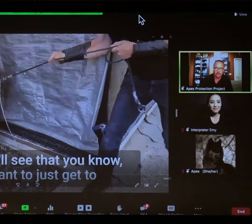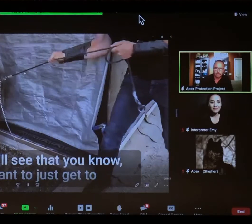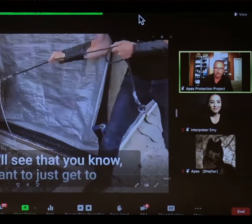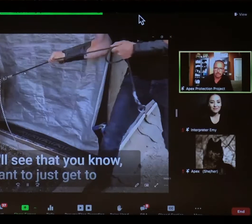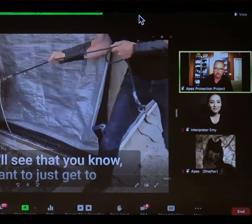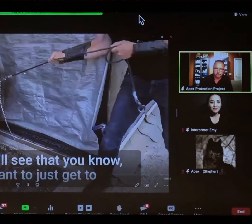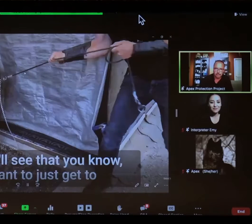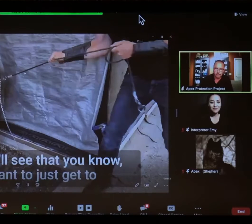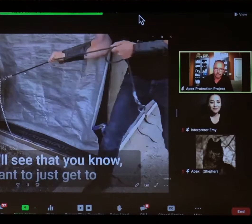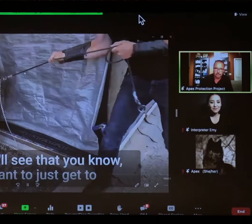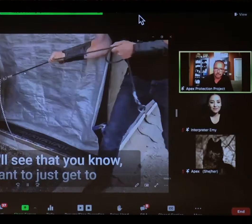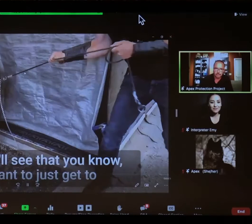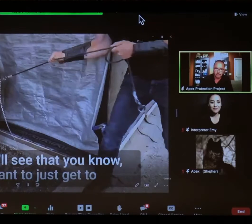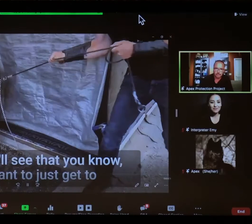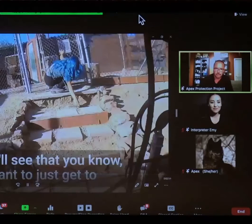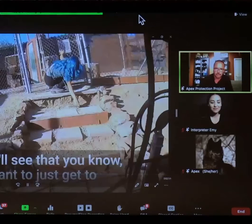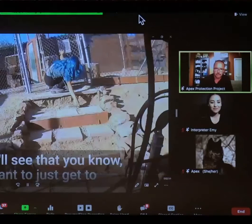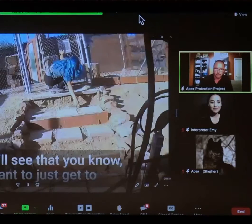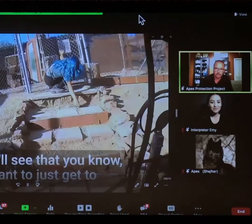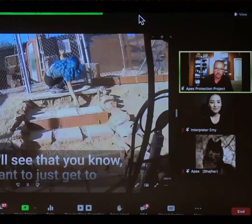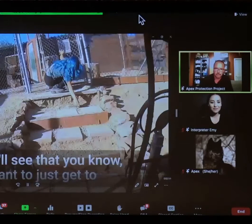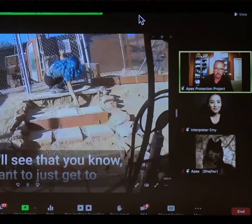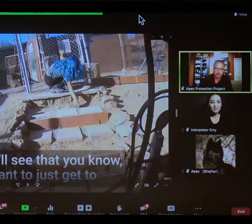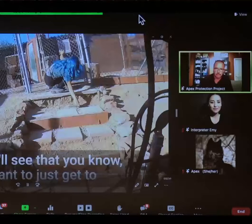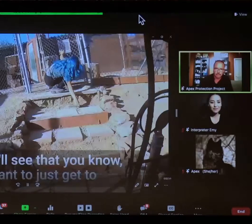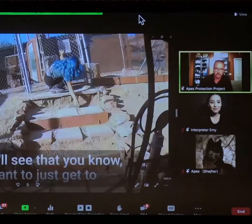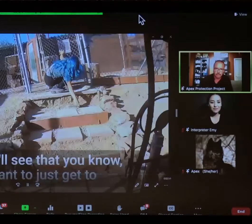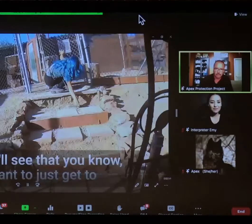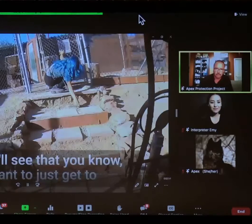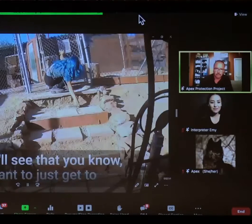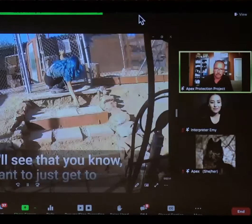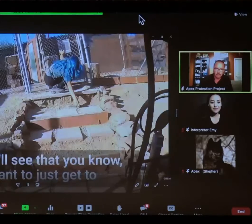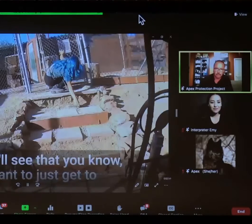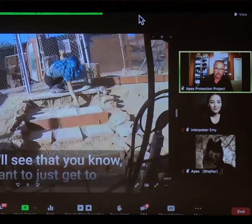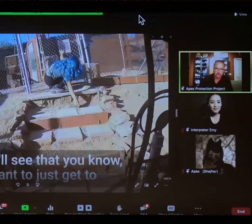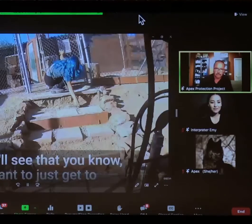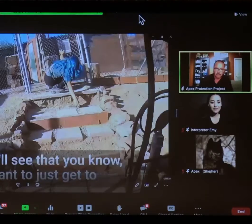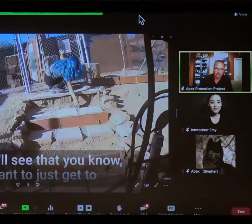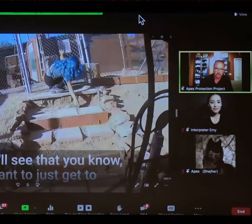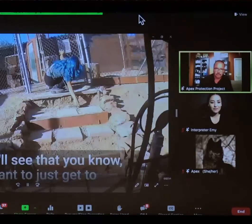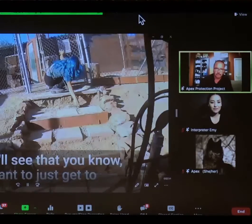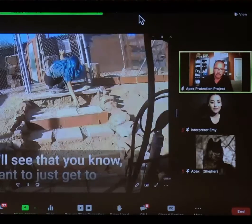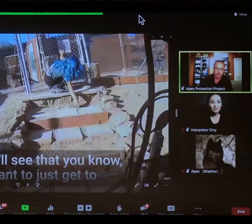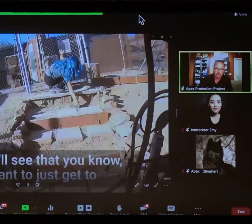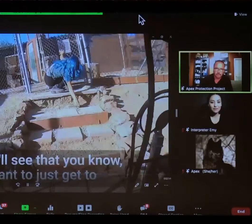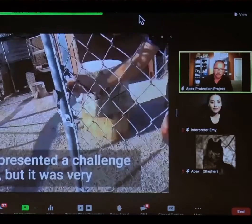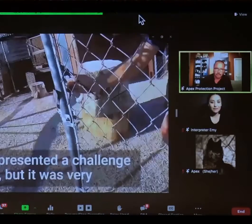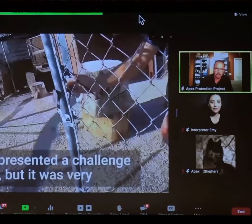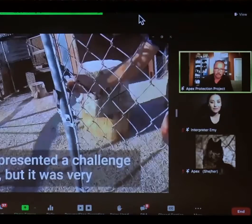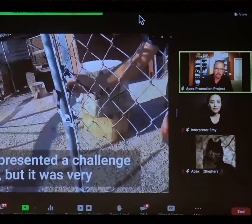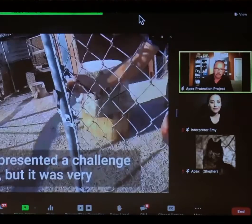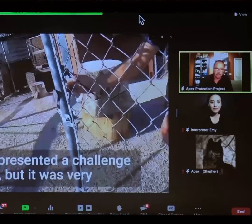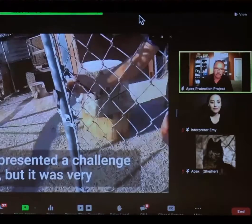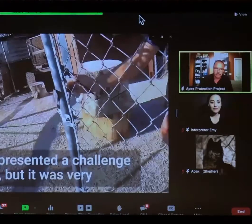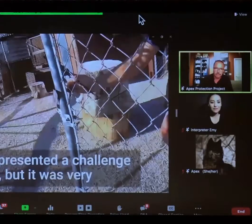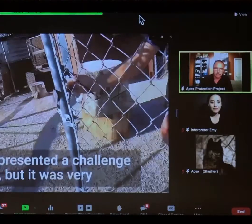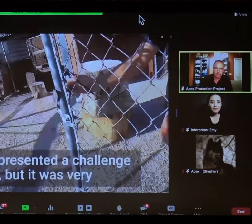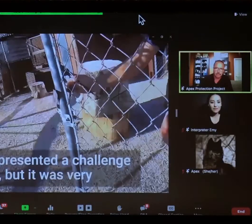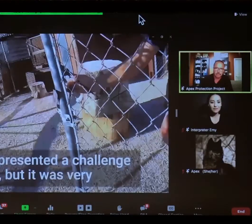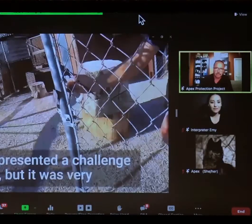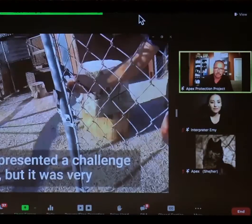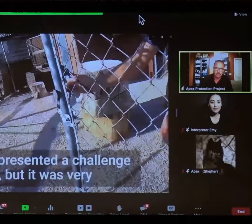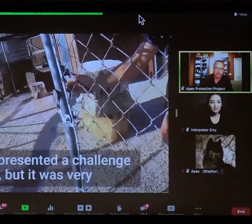they can, and so that presented a challenge for us. But it was very quick. We managed to